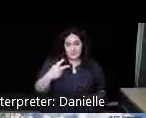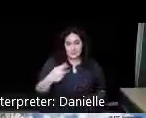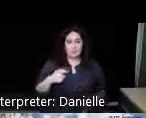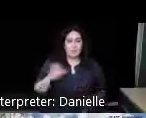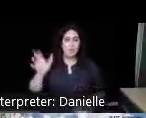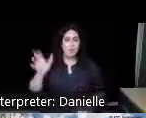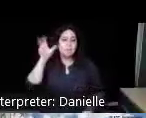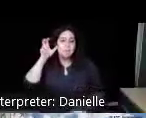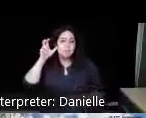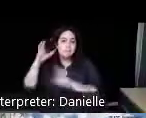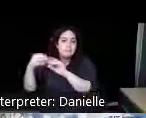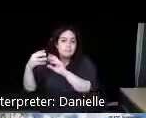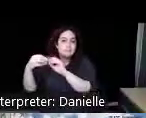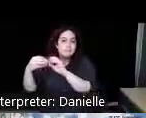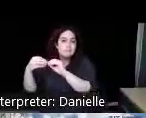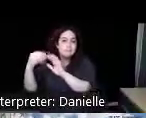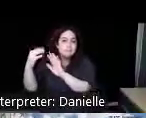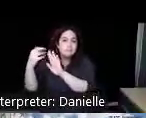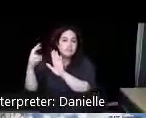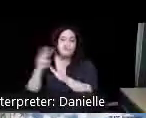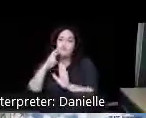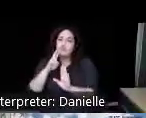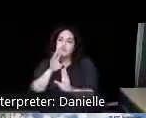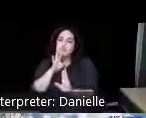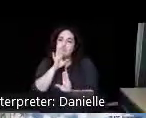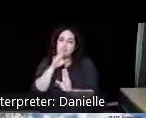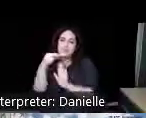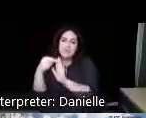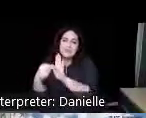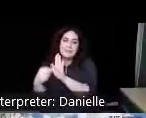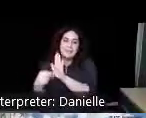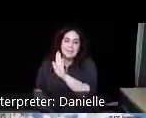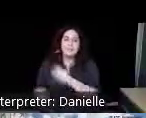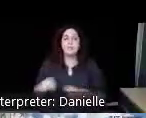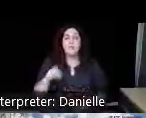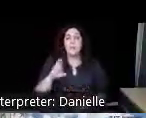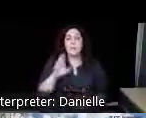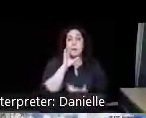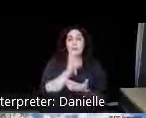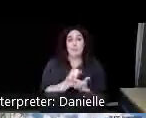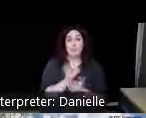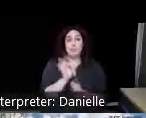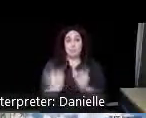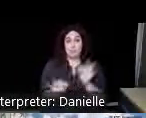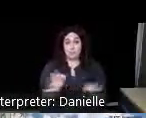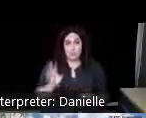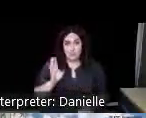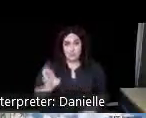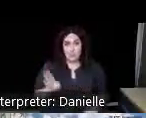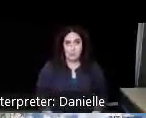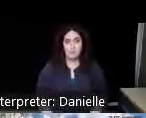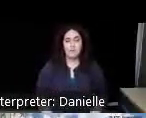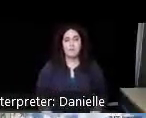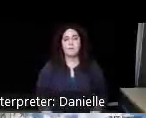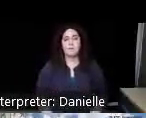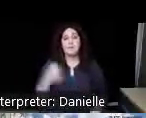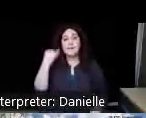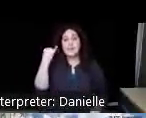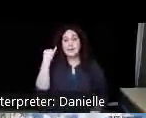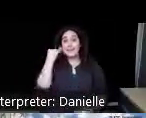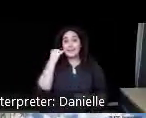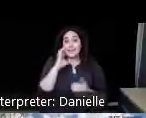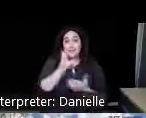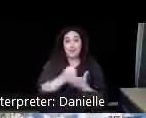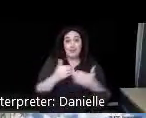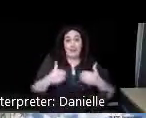read aloud the text in a document. It might also describe an image if that image has been assigned an image